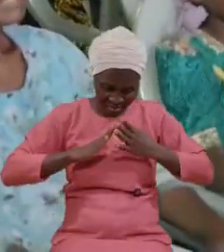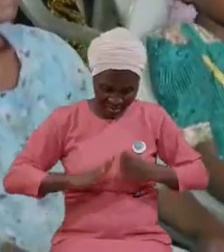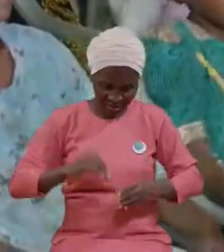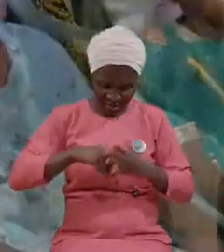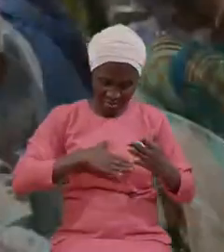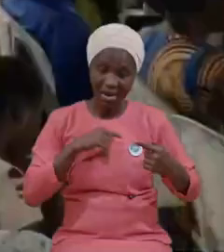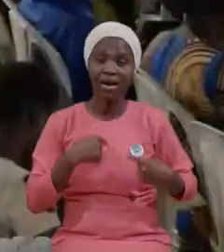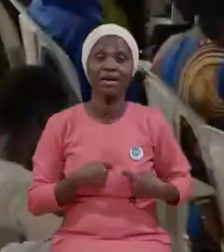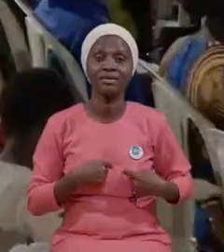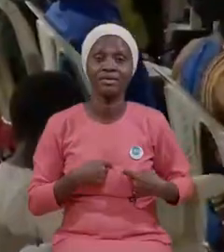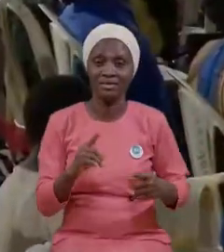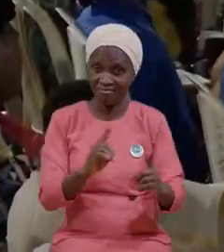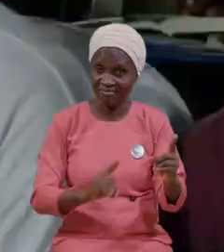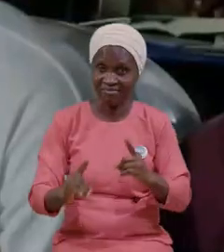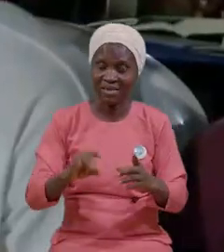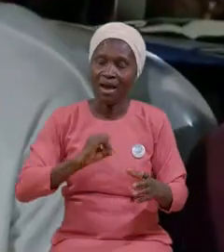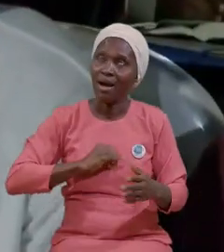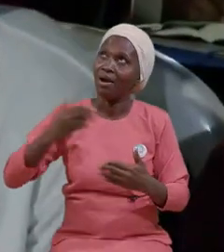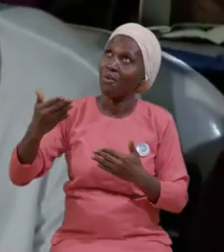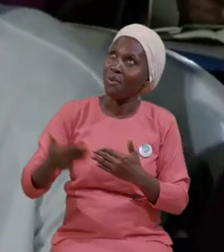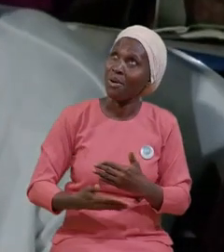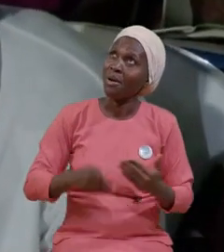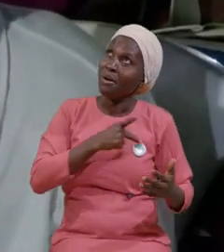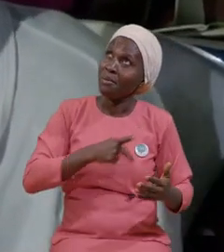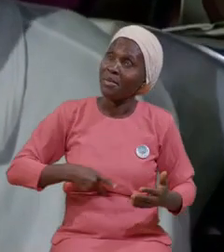I welcome the Prince of Peace in my heart.